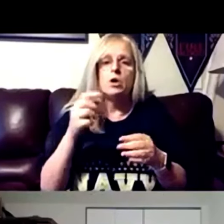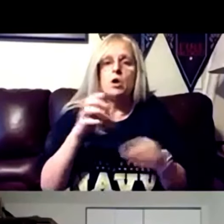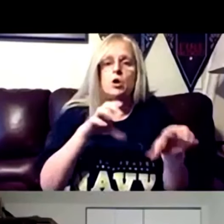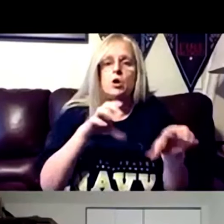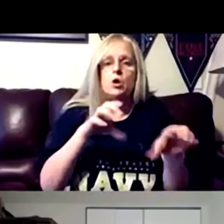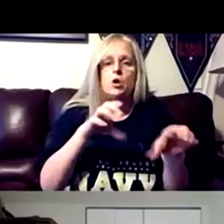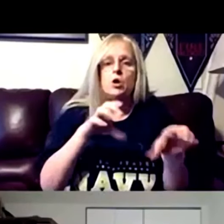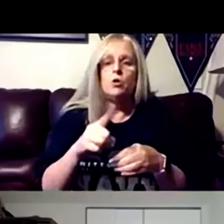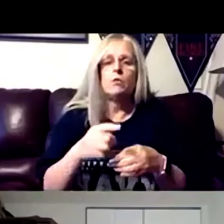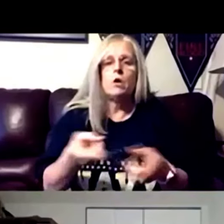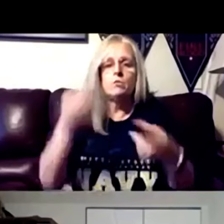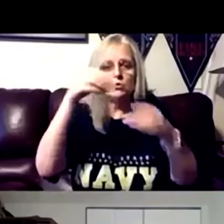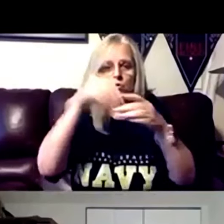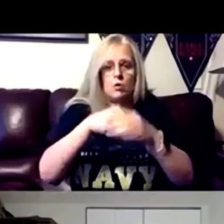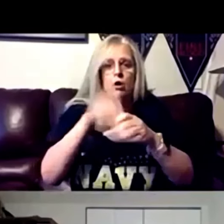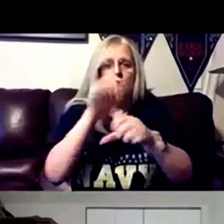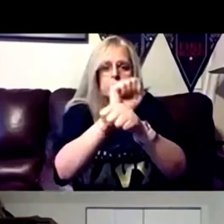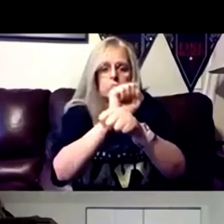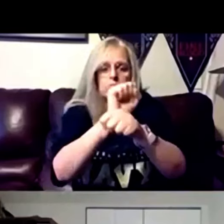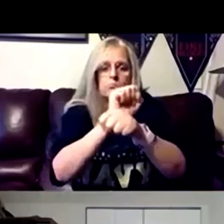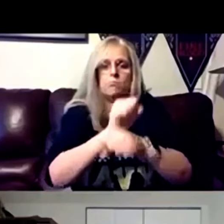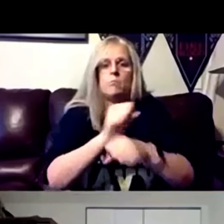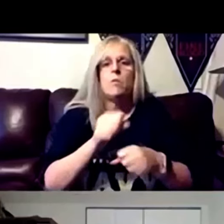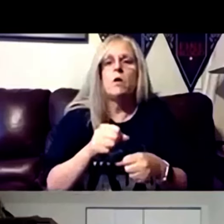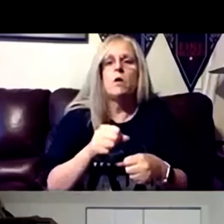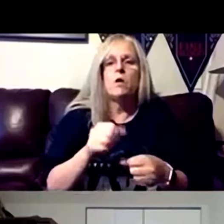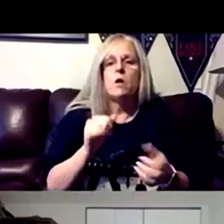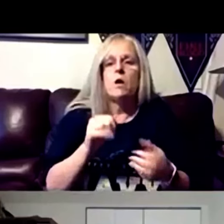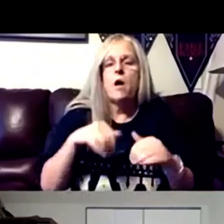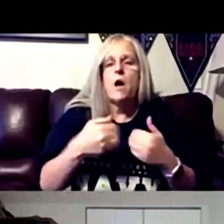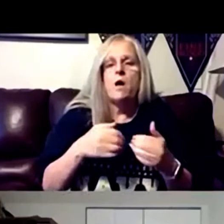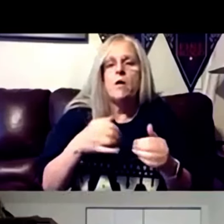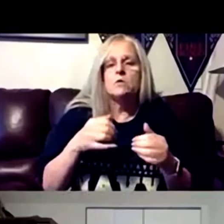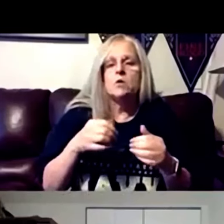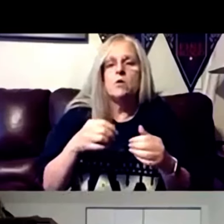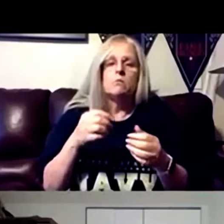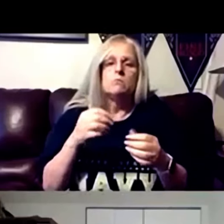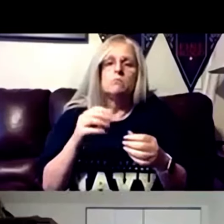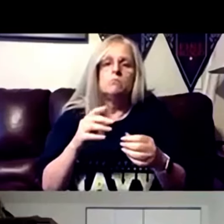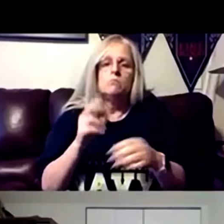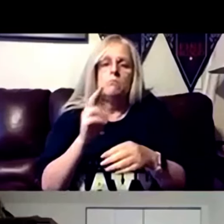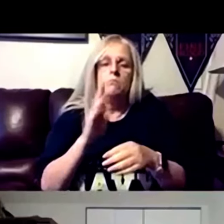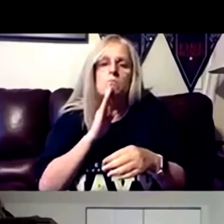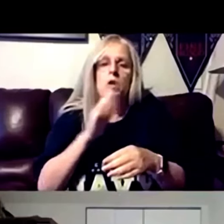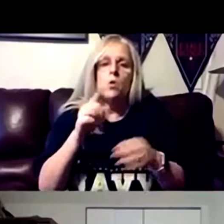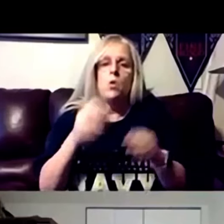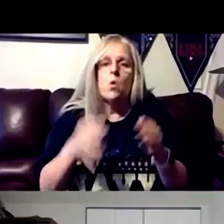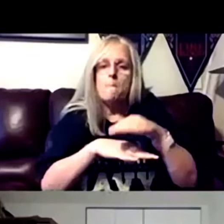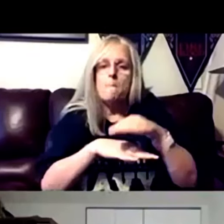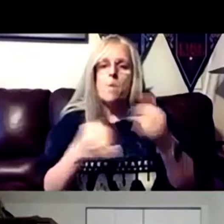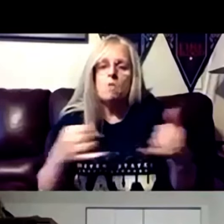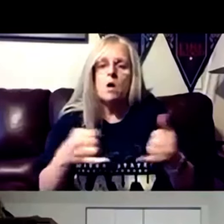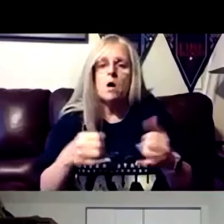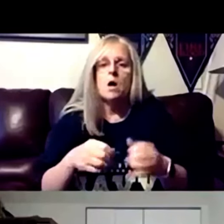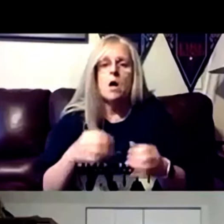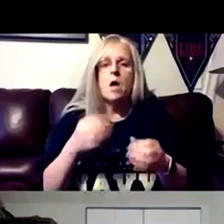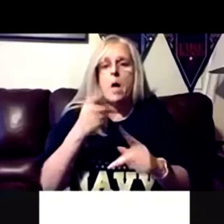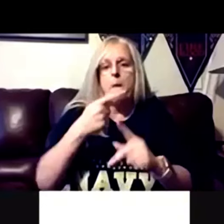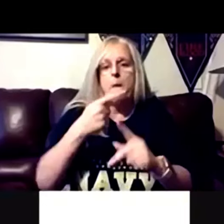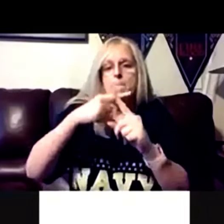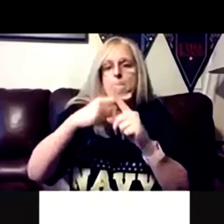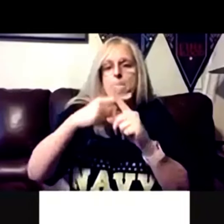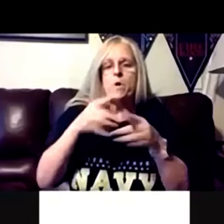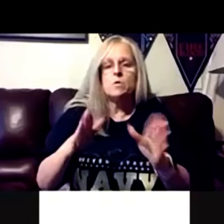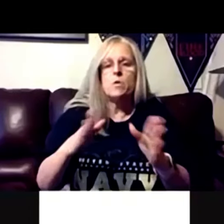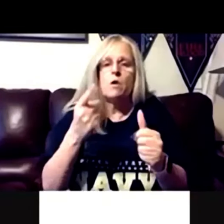as you come in and participate, how that's going to affect your bottom line in very, very positive ways. The first